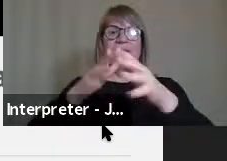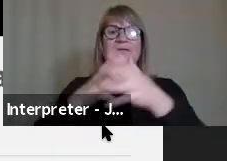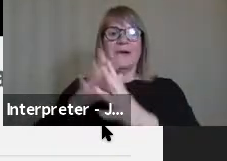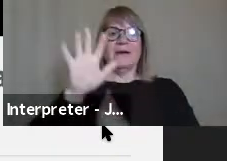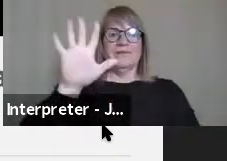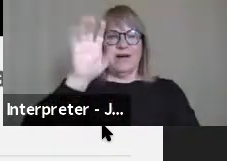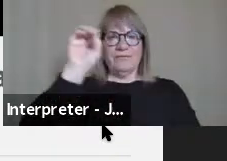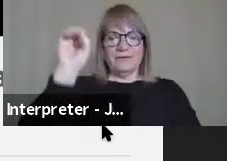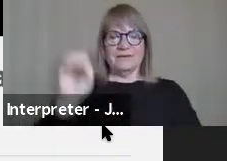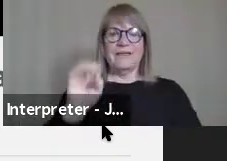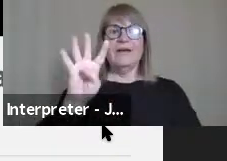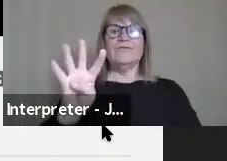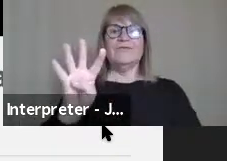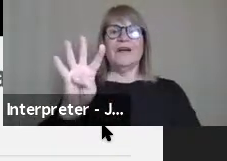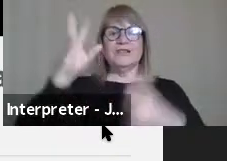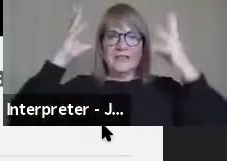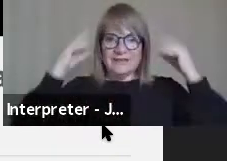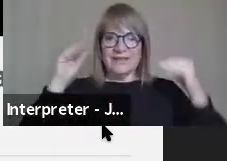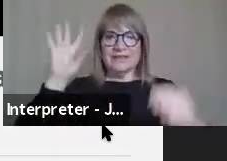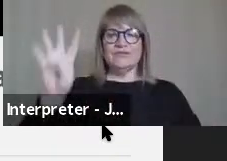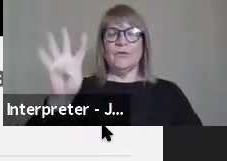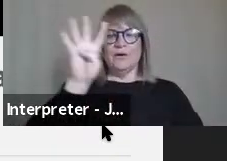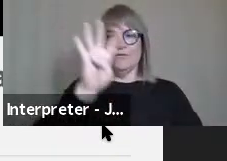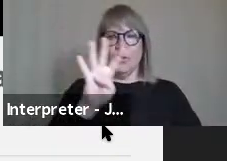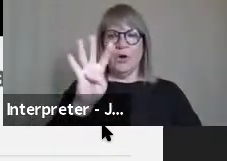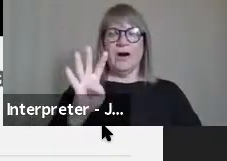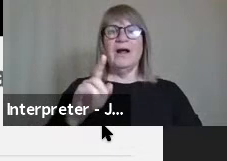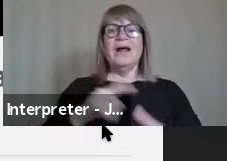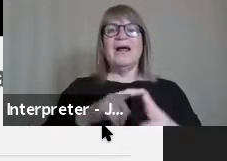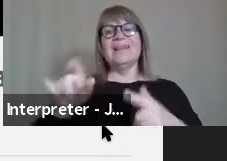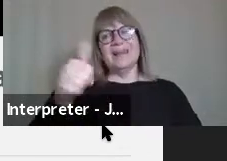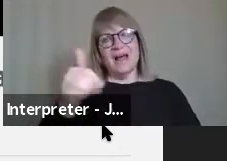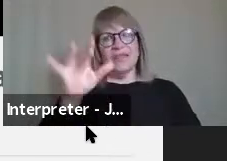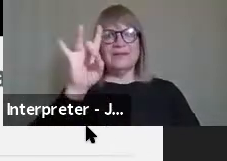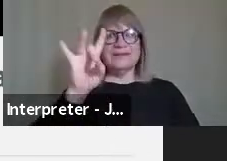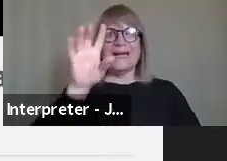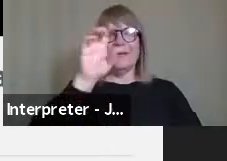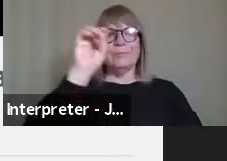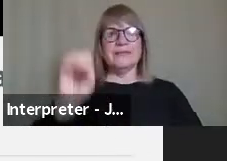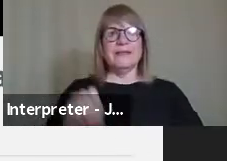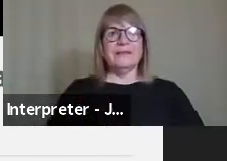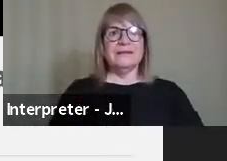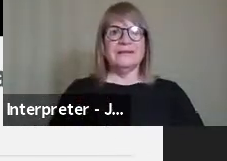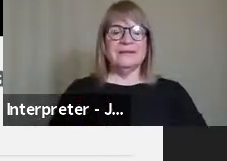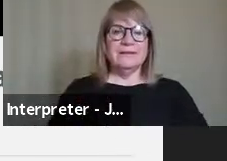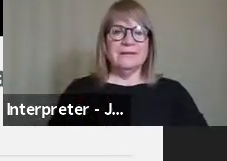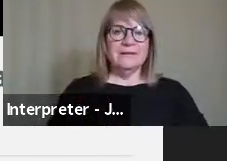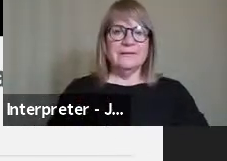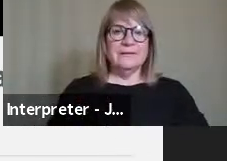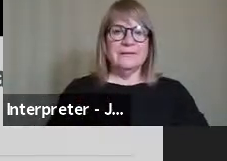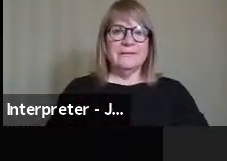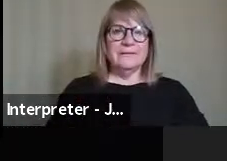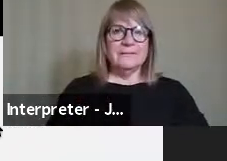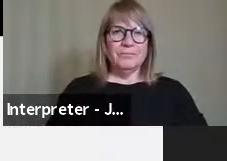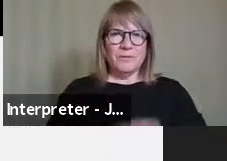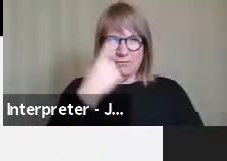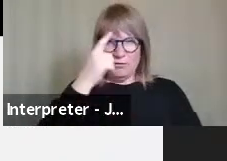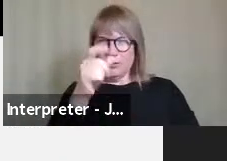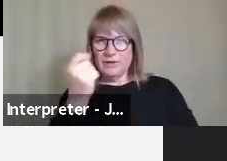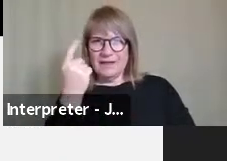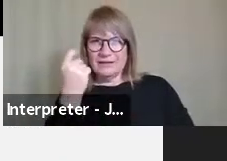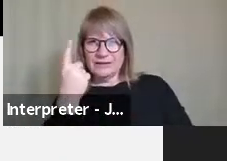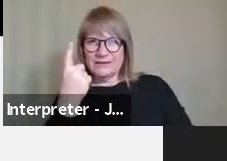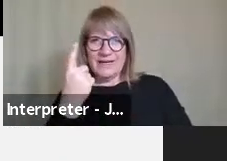5 french and dutch g4 and then other is eight um to put that into context of the